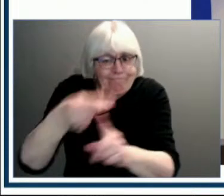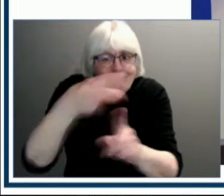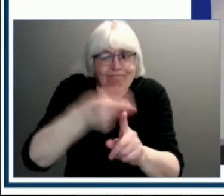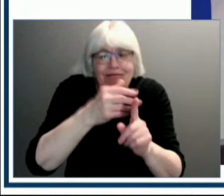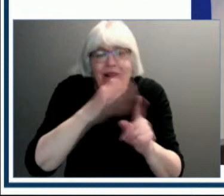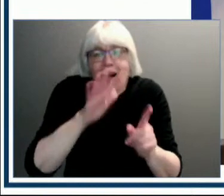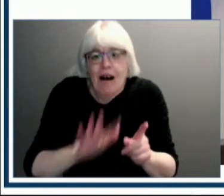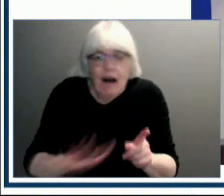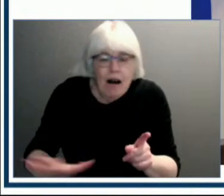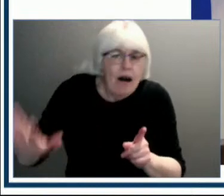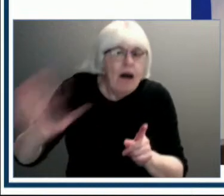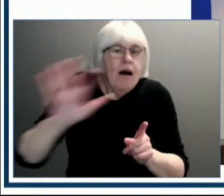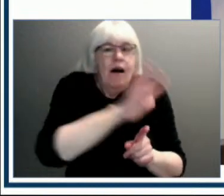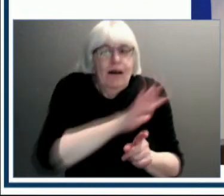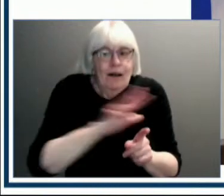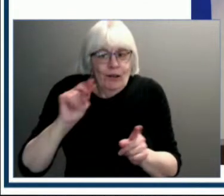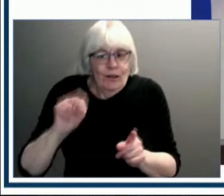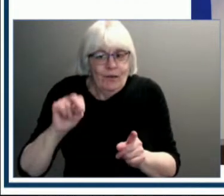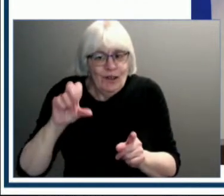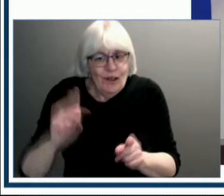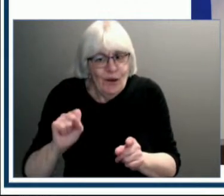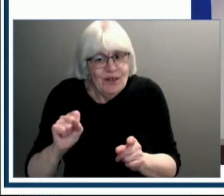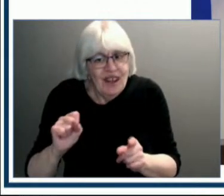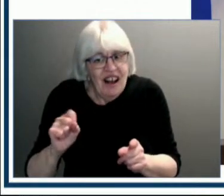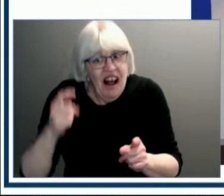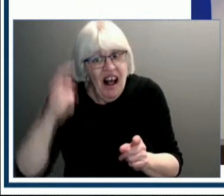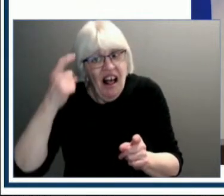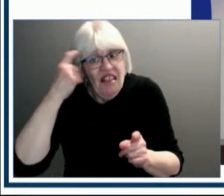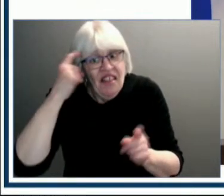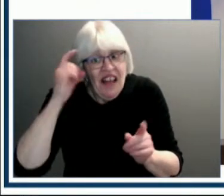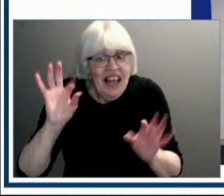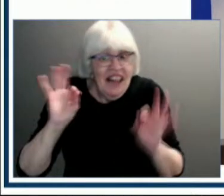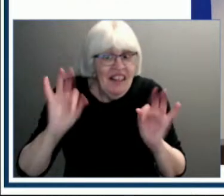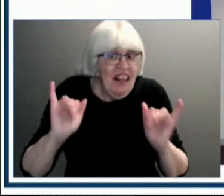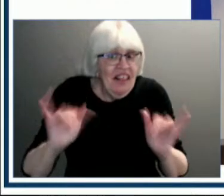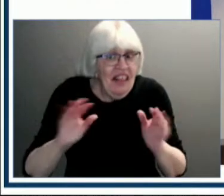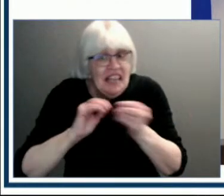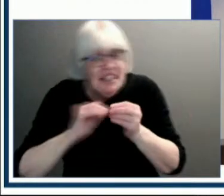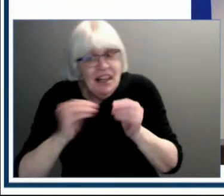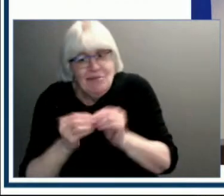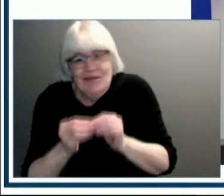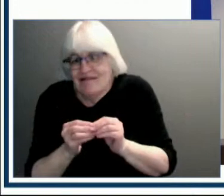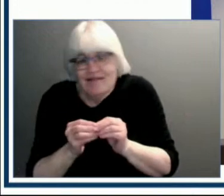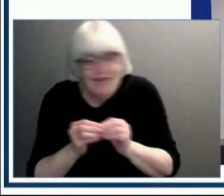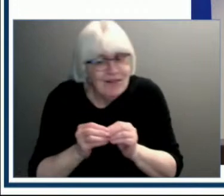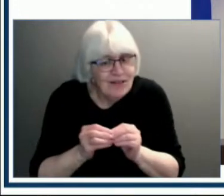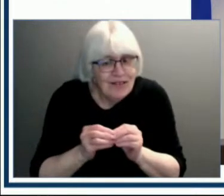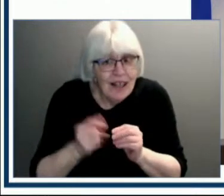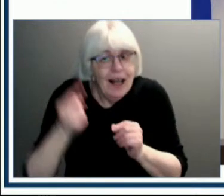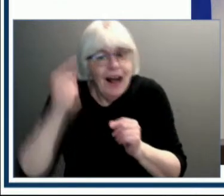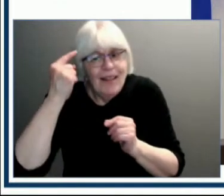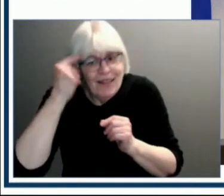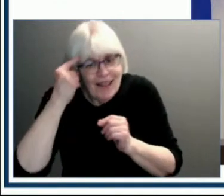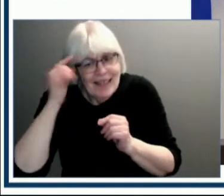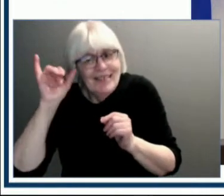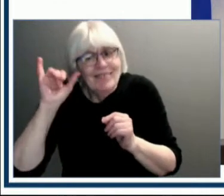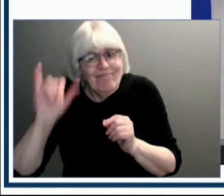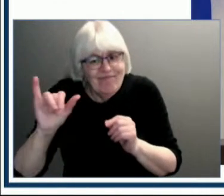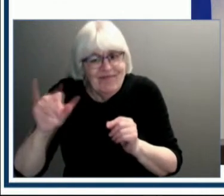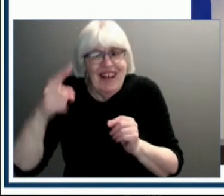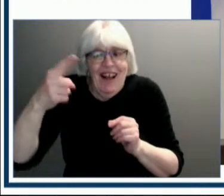just statistics or numbers that we look at on a page. We always have to be mindful that they